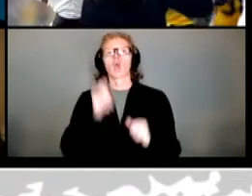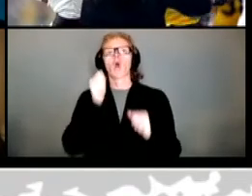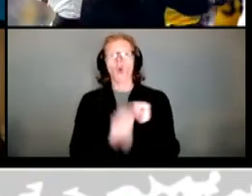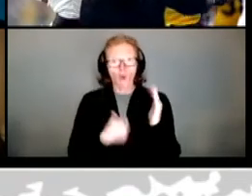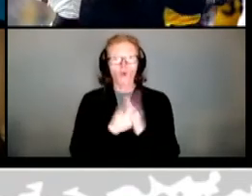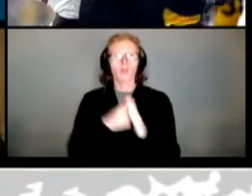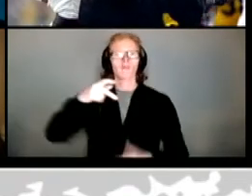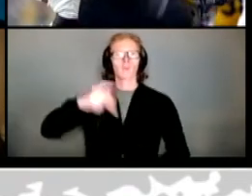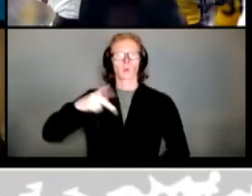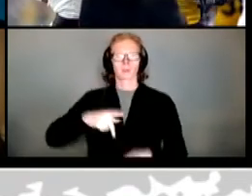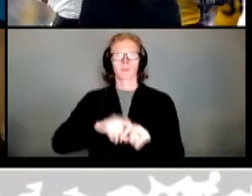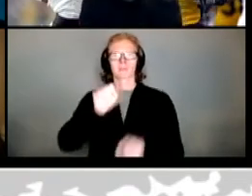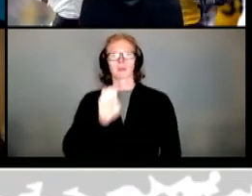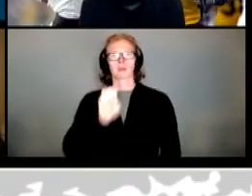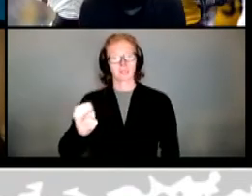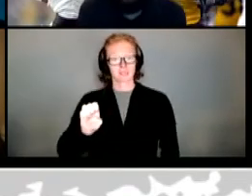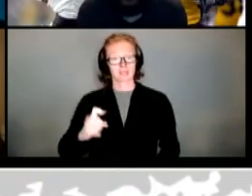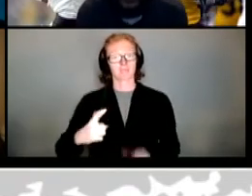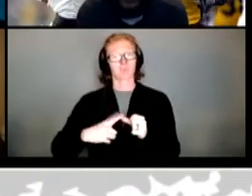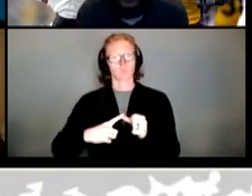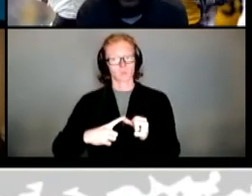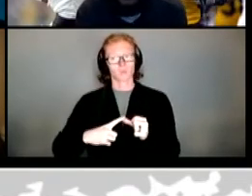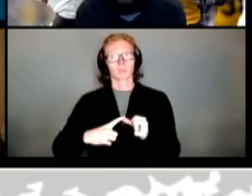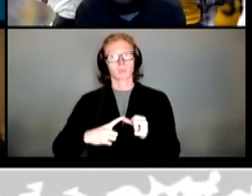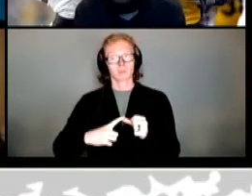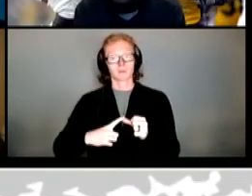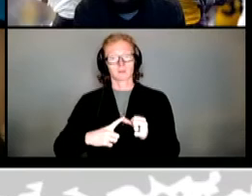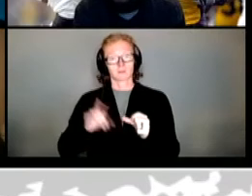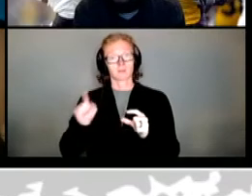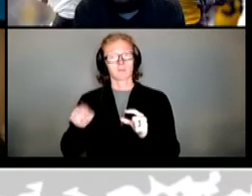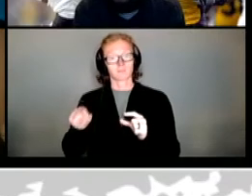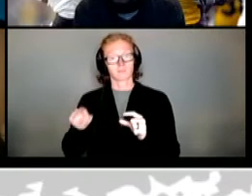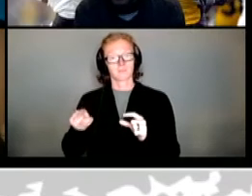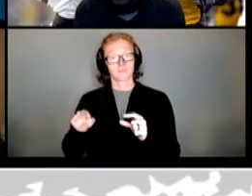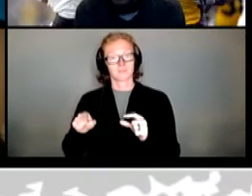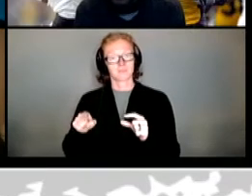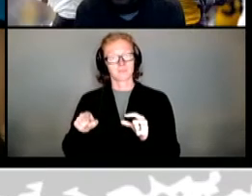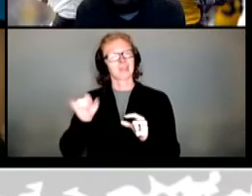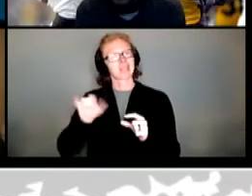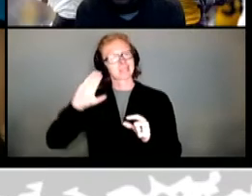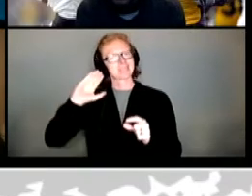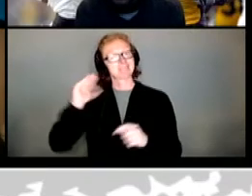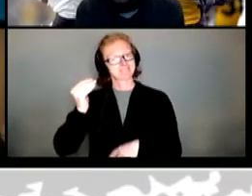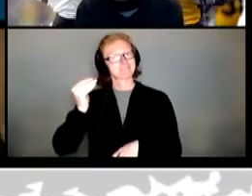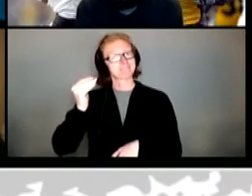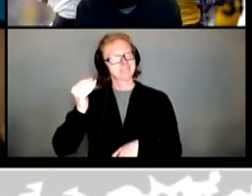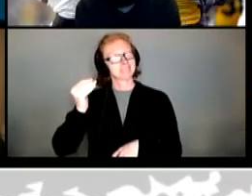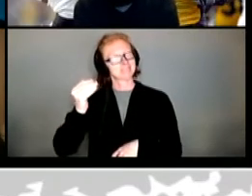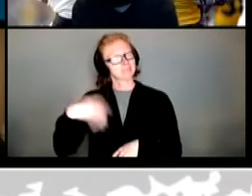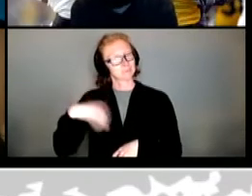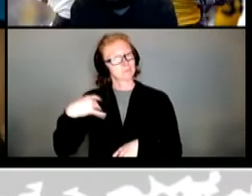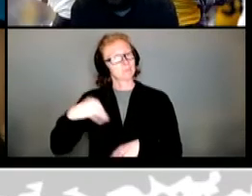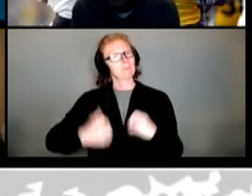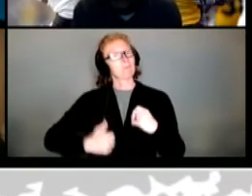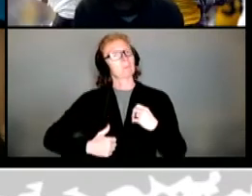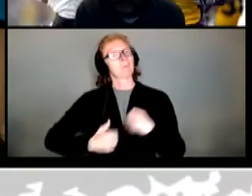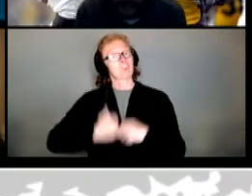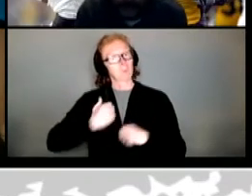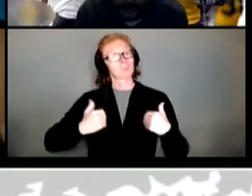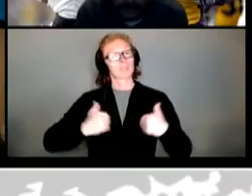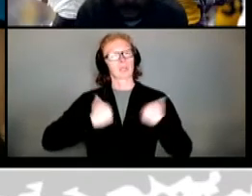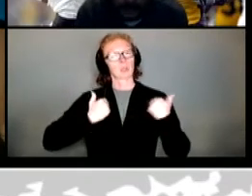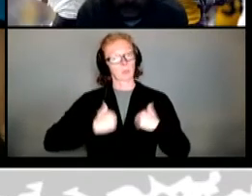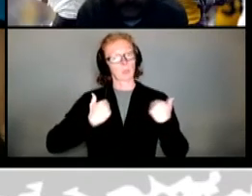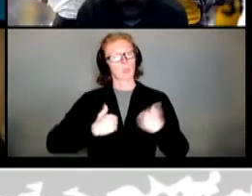Portland, but Southeast first as our target, because that seems to be where most of our youth